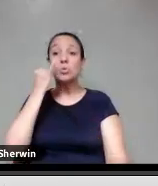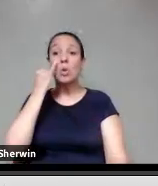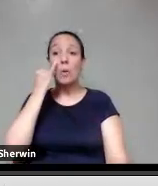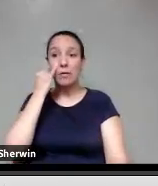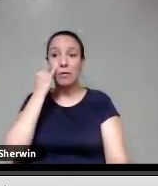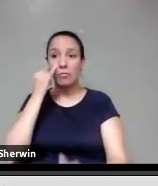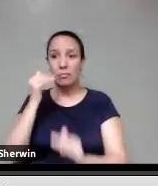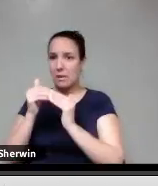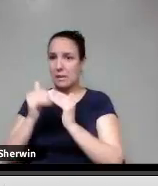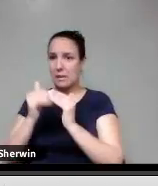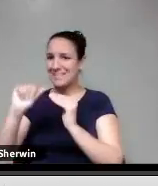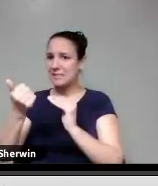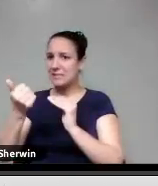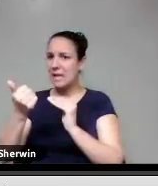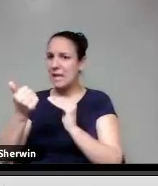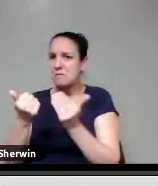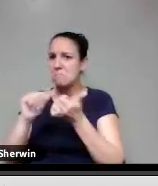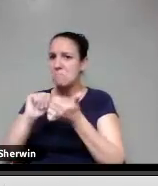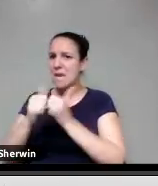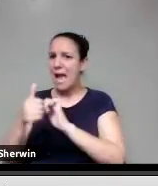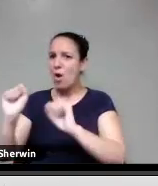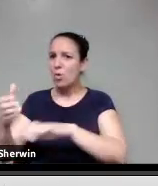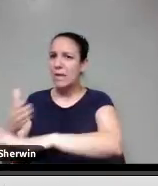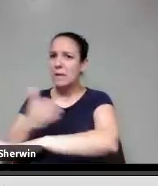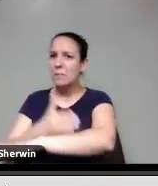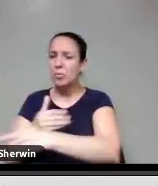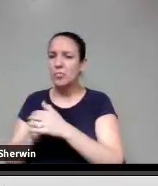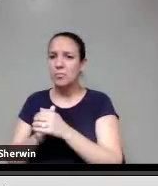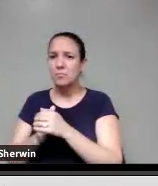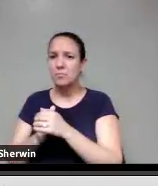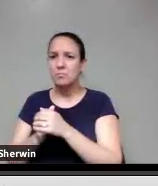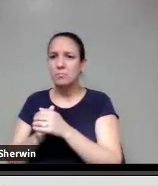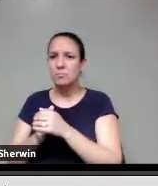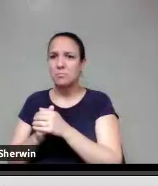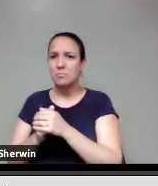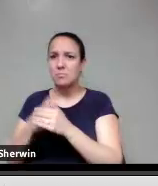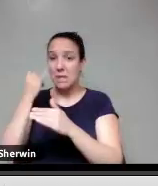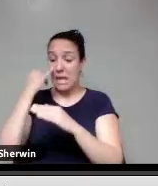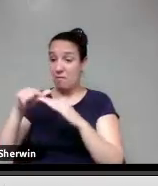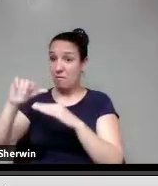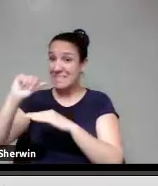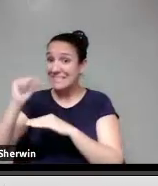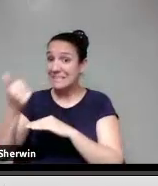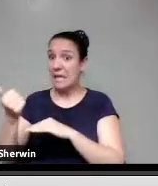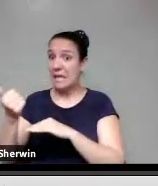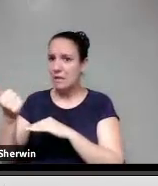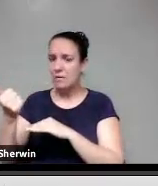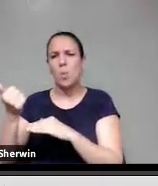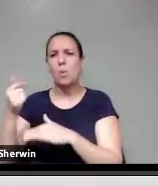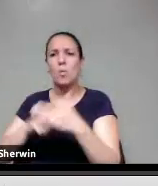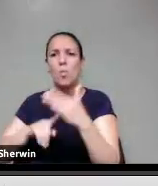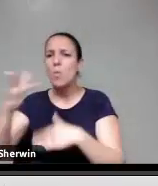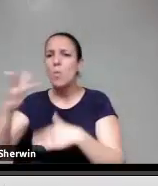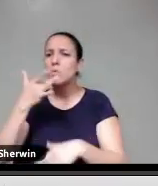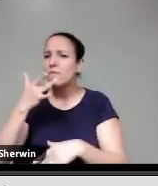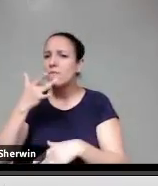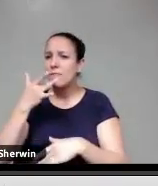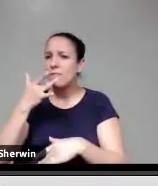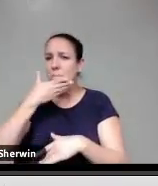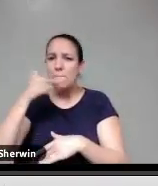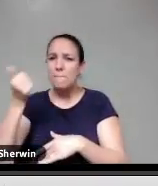10, what would have made it a 10? And if it was a 10, what was the best part for you? That tells me two